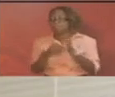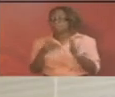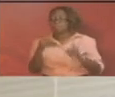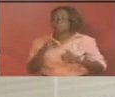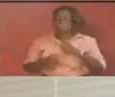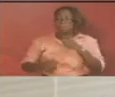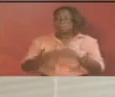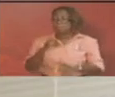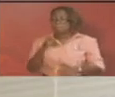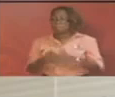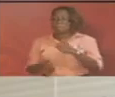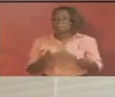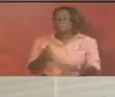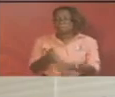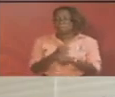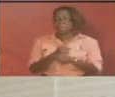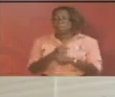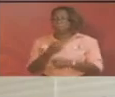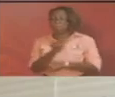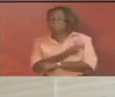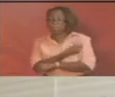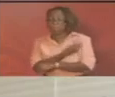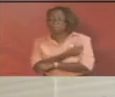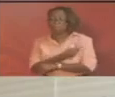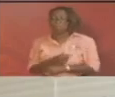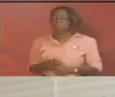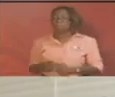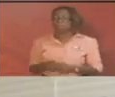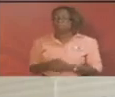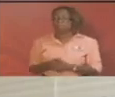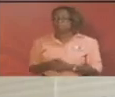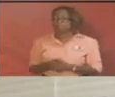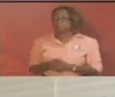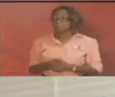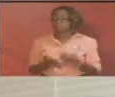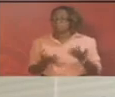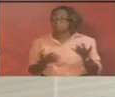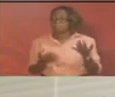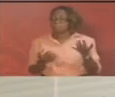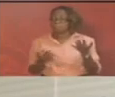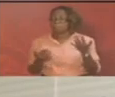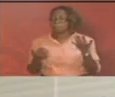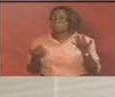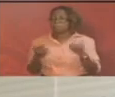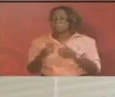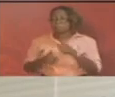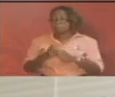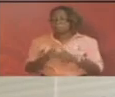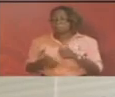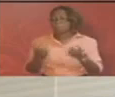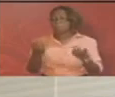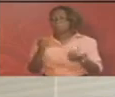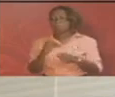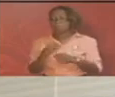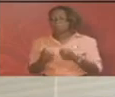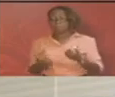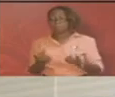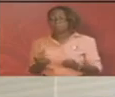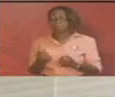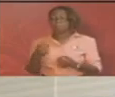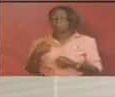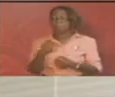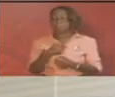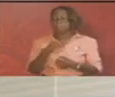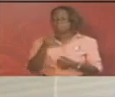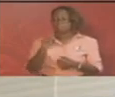is to be a meeting with stakeholders and the World Trade Organization to discuss how barriers to vaccines can